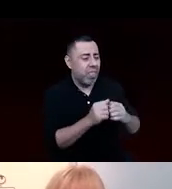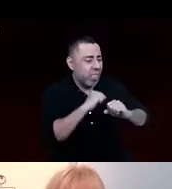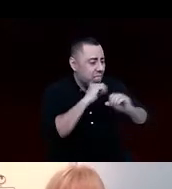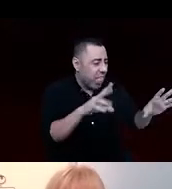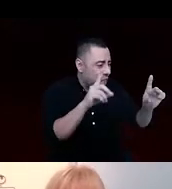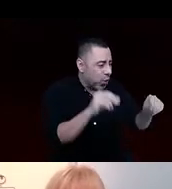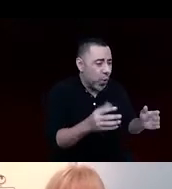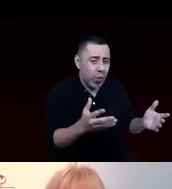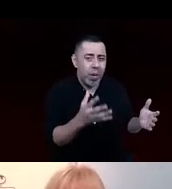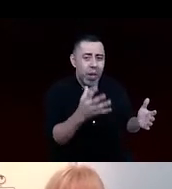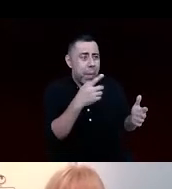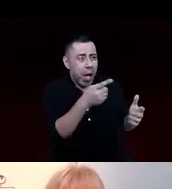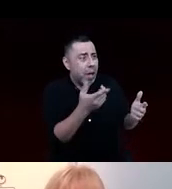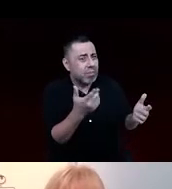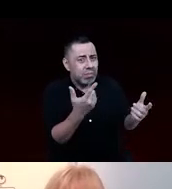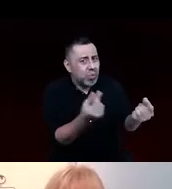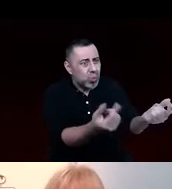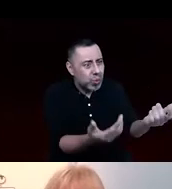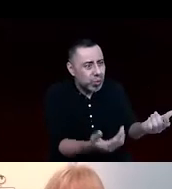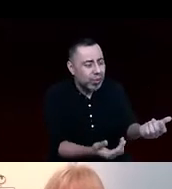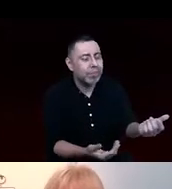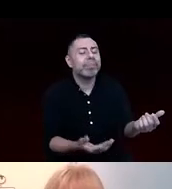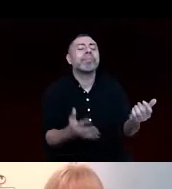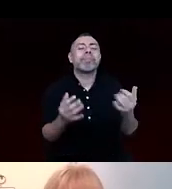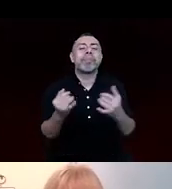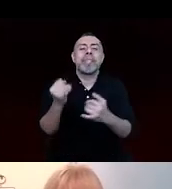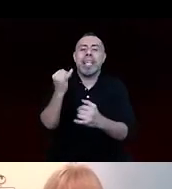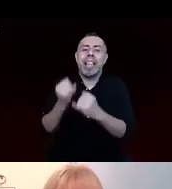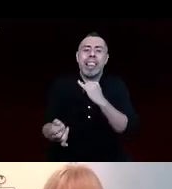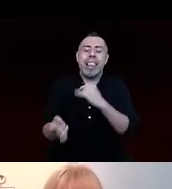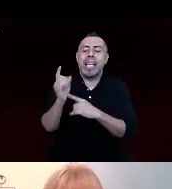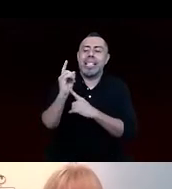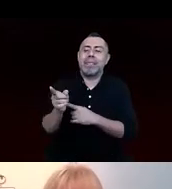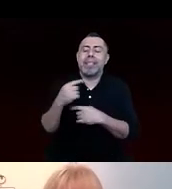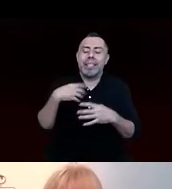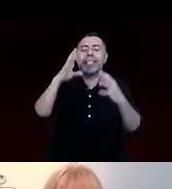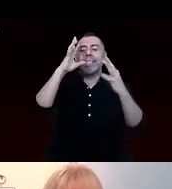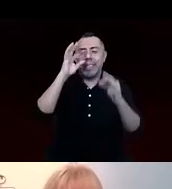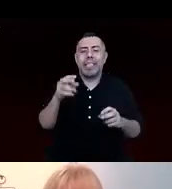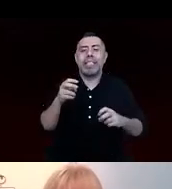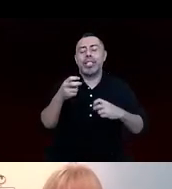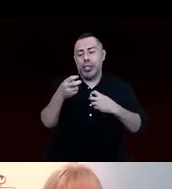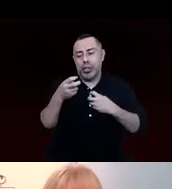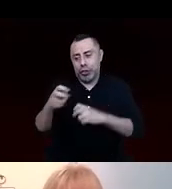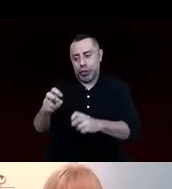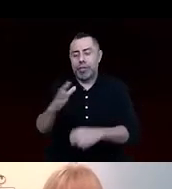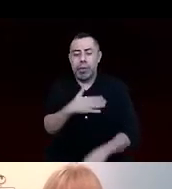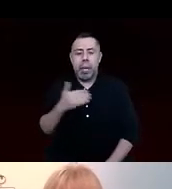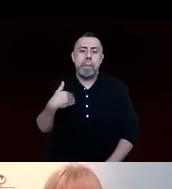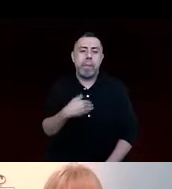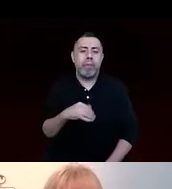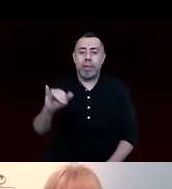are you going to do? So at the last minute, I transferred my membership from Illinois